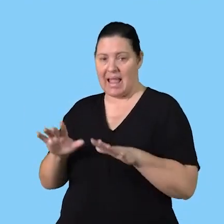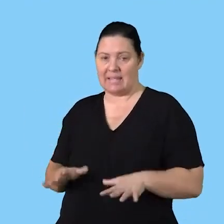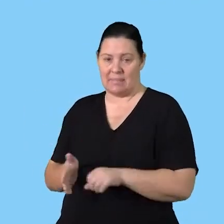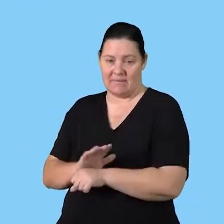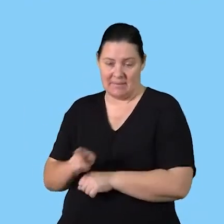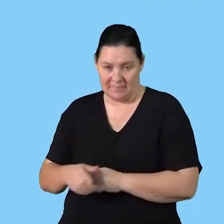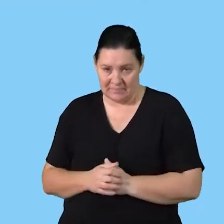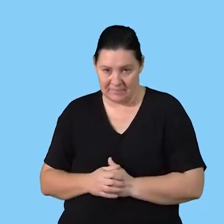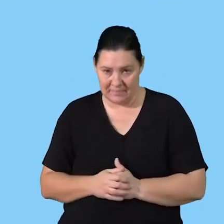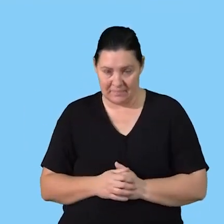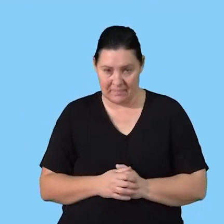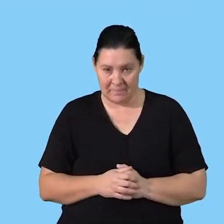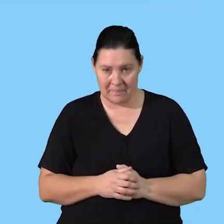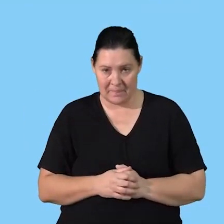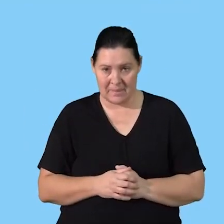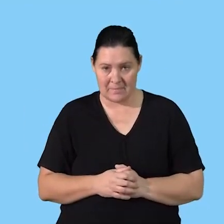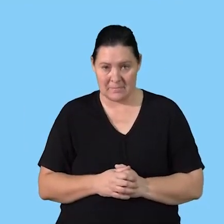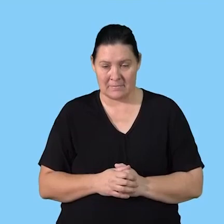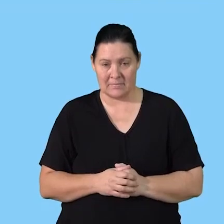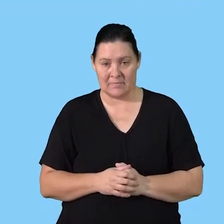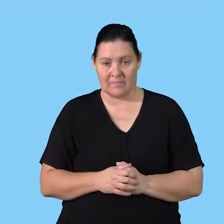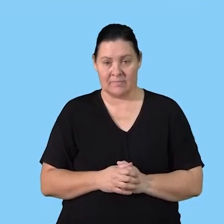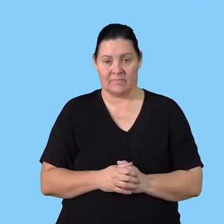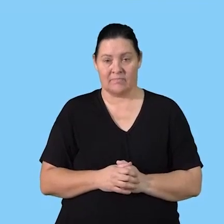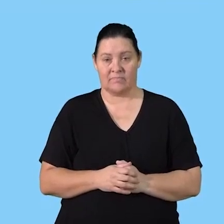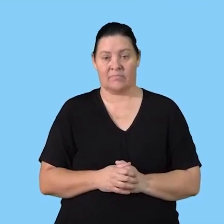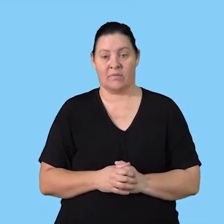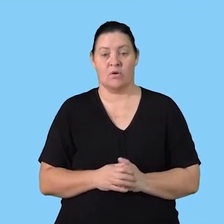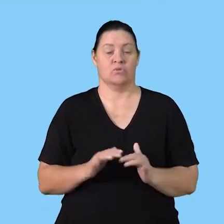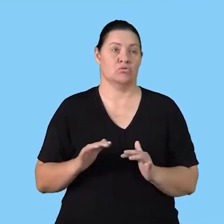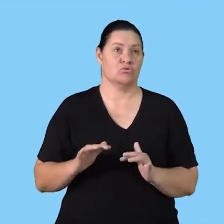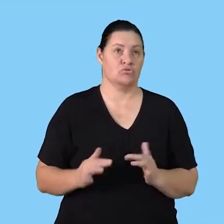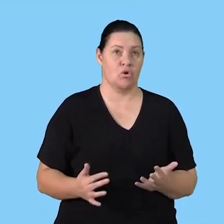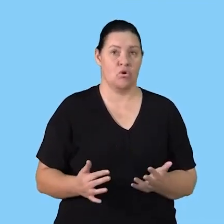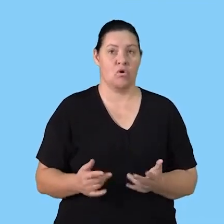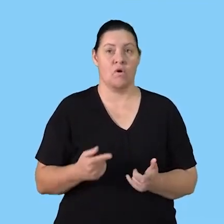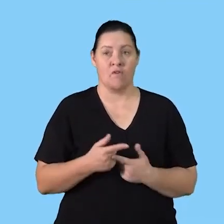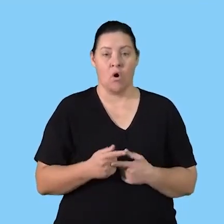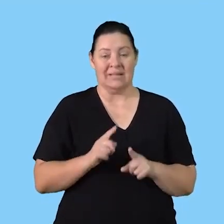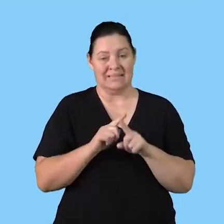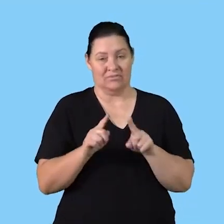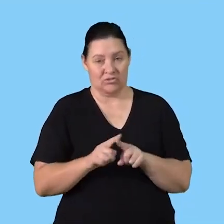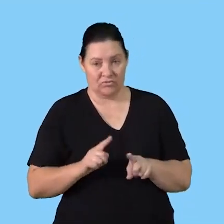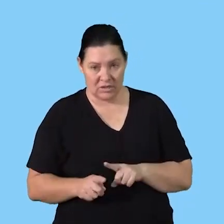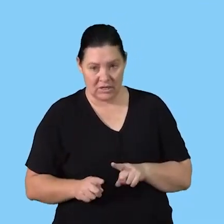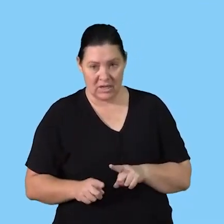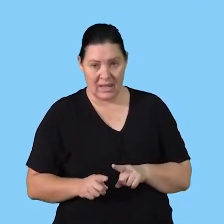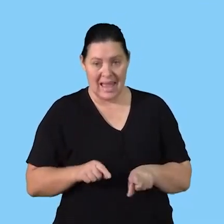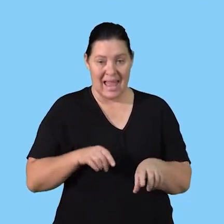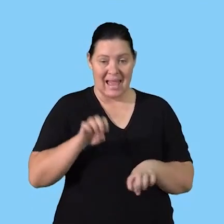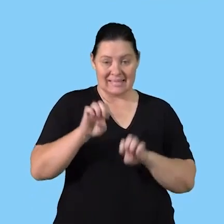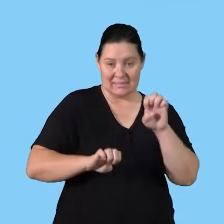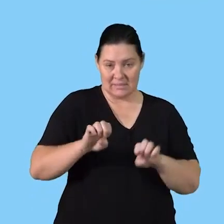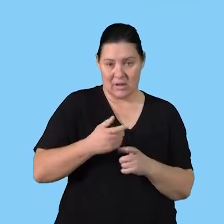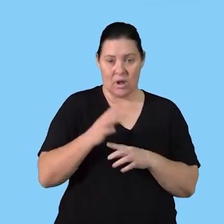and 40% will be covering the end-year examination. So in terms of the different program of